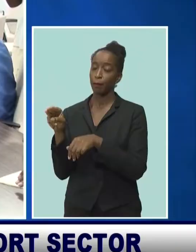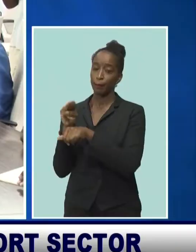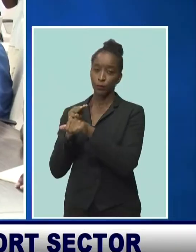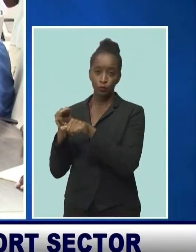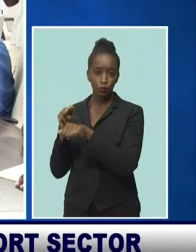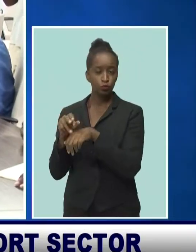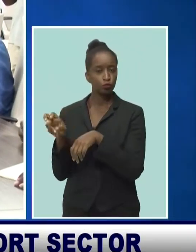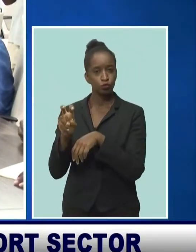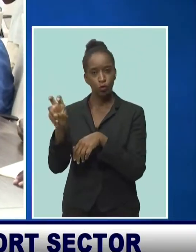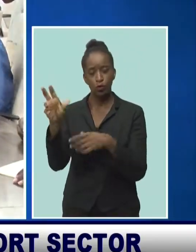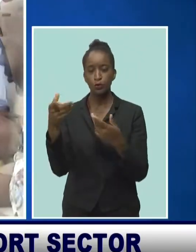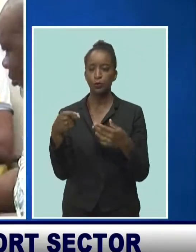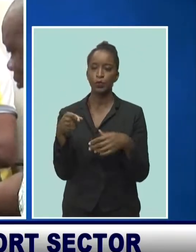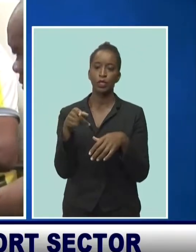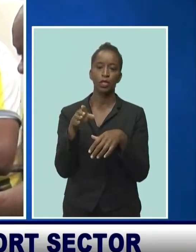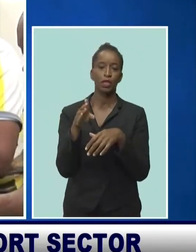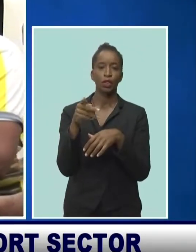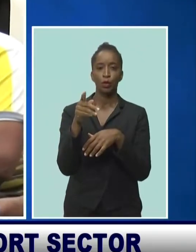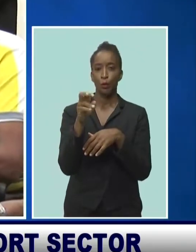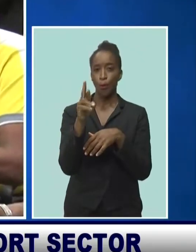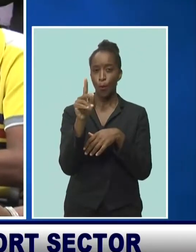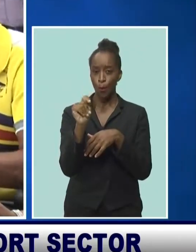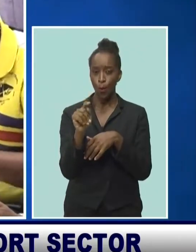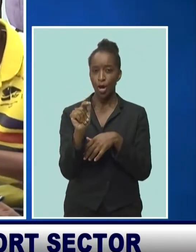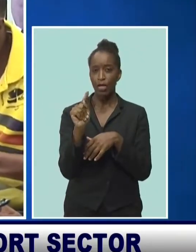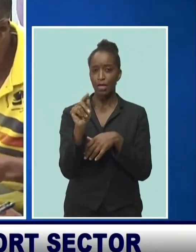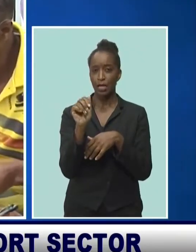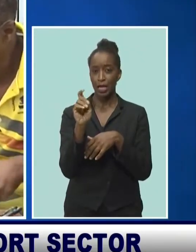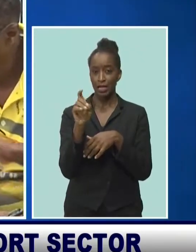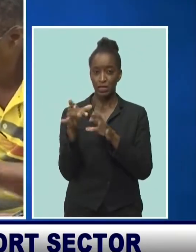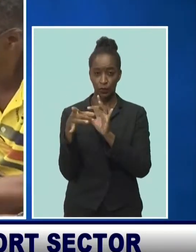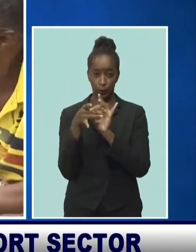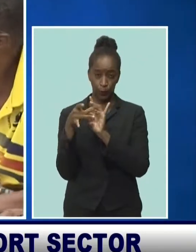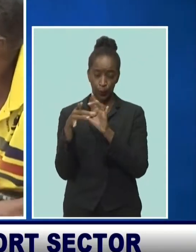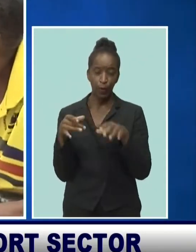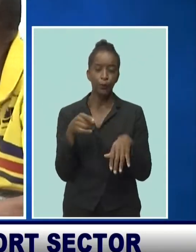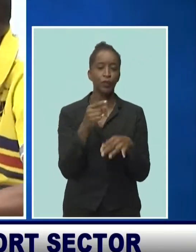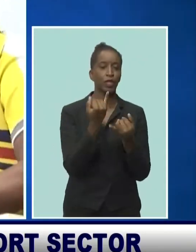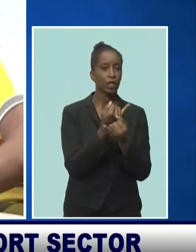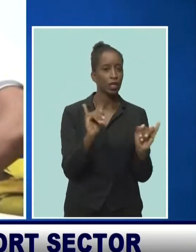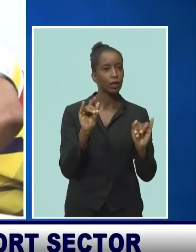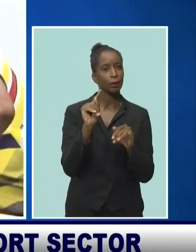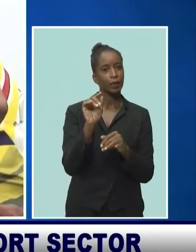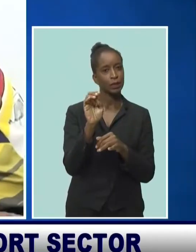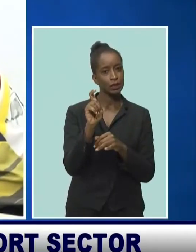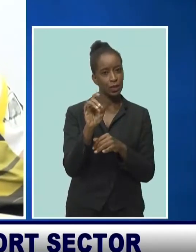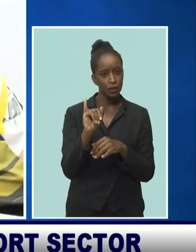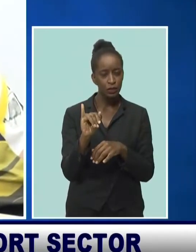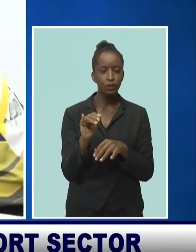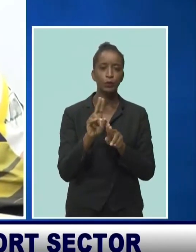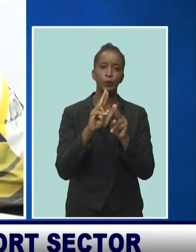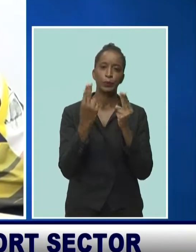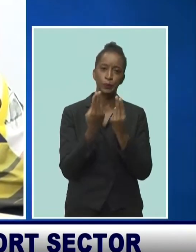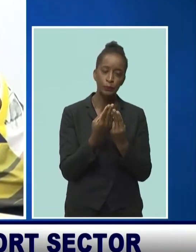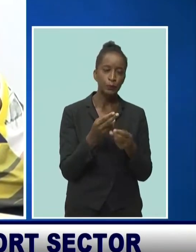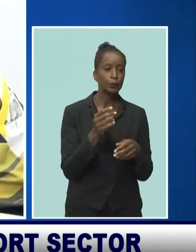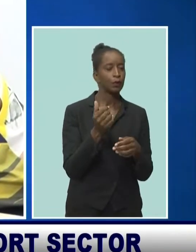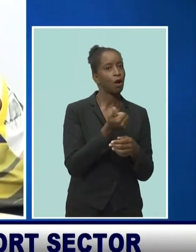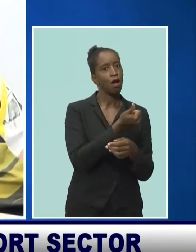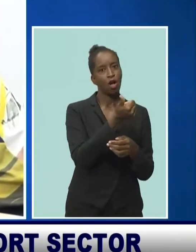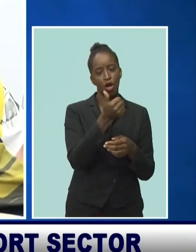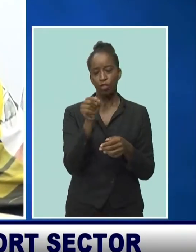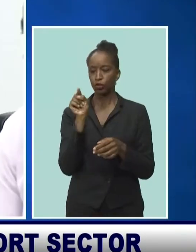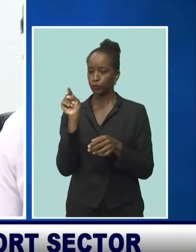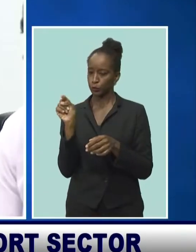Water Resources, Bridgetown Port Taxi Cooperative Society, the Independent Taxi Union, and the Barbados Transport Cooperative Society.